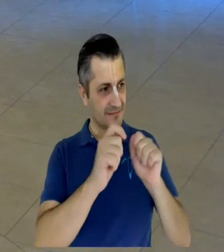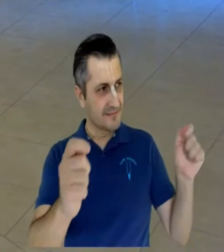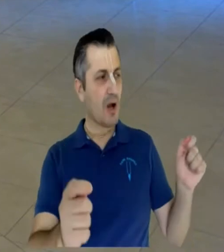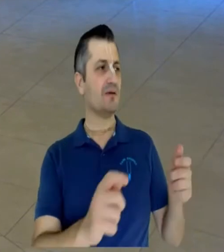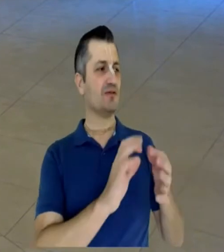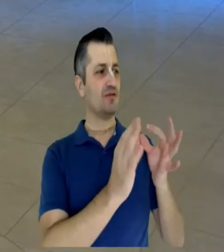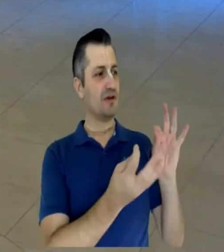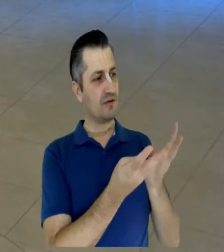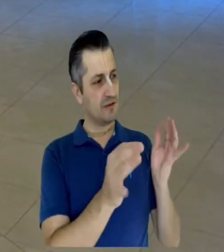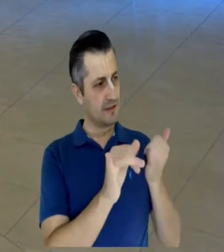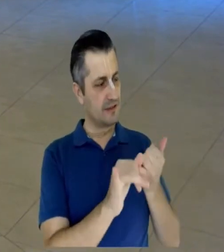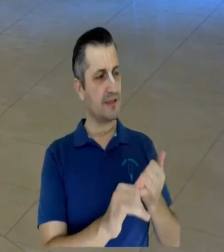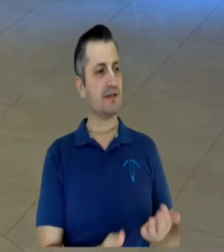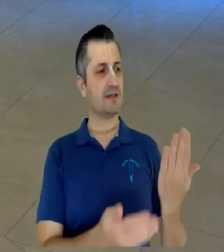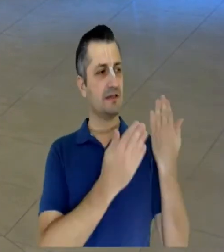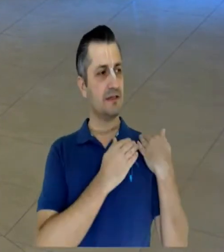Jai.